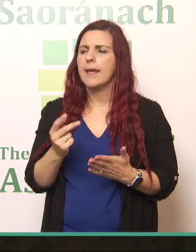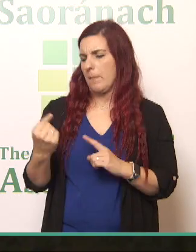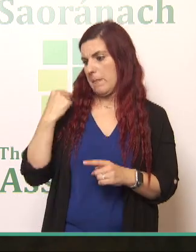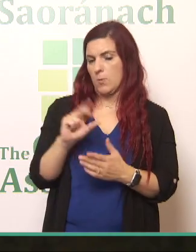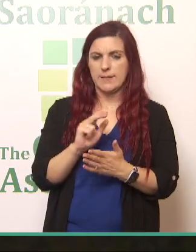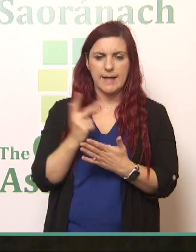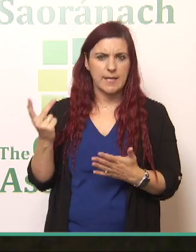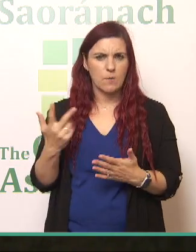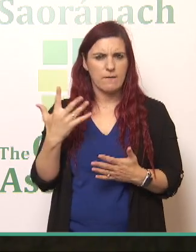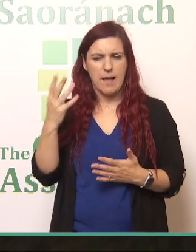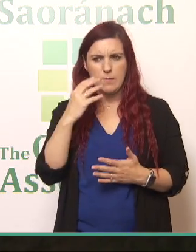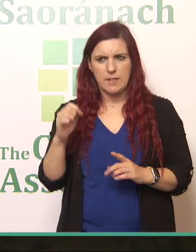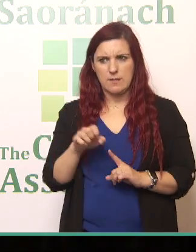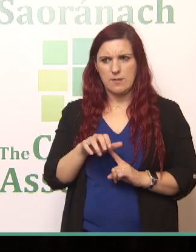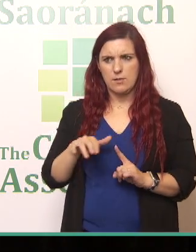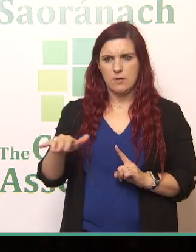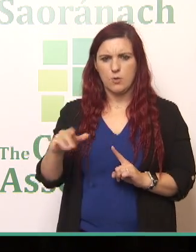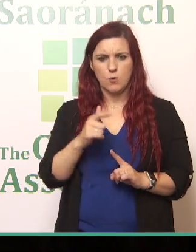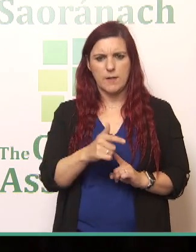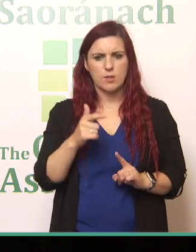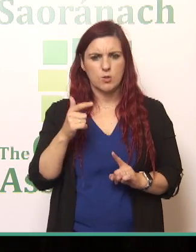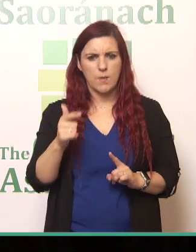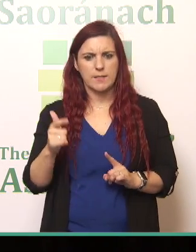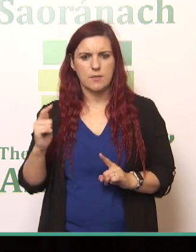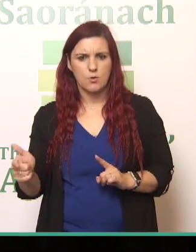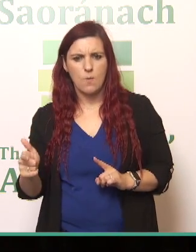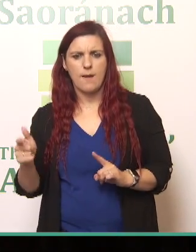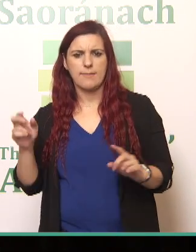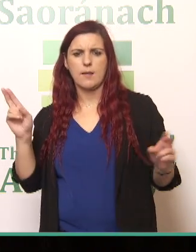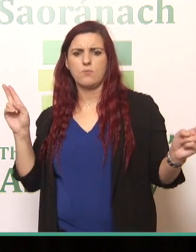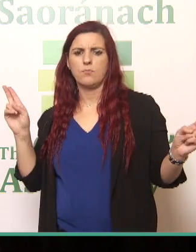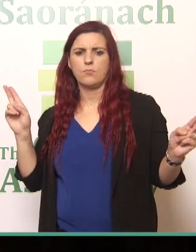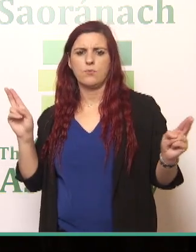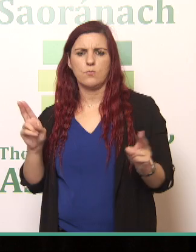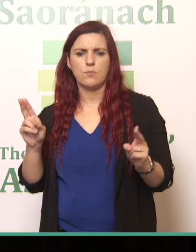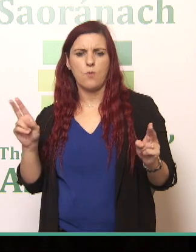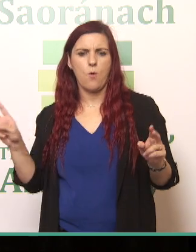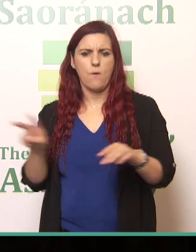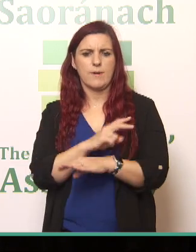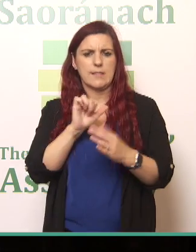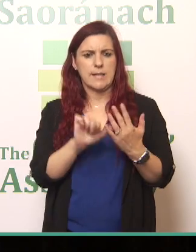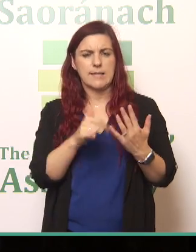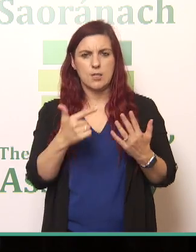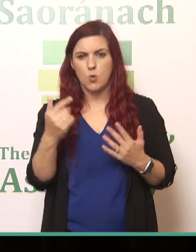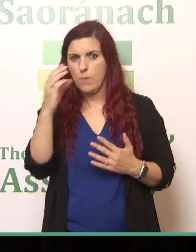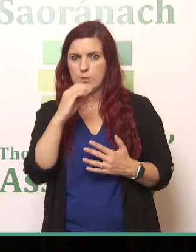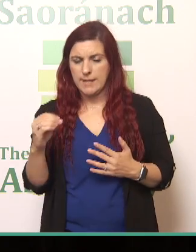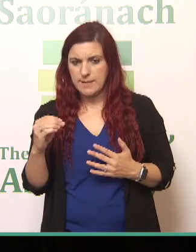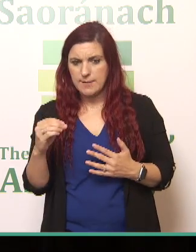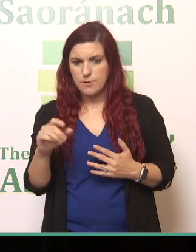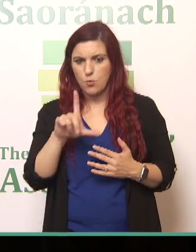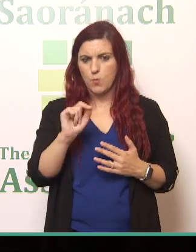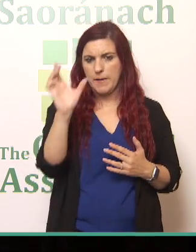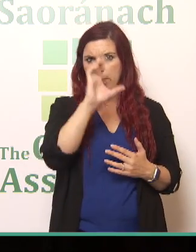spread with low emission slurry spreaders, and in 2022, they estimate that to be over 62%. A 20% reduction